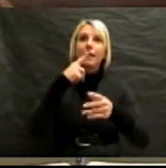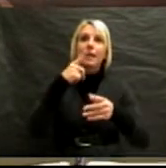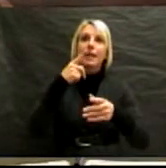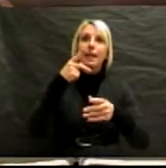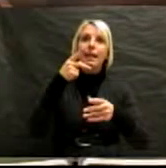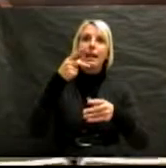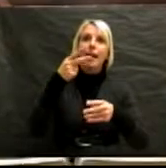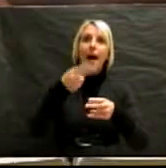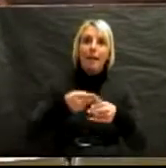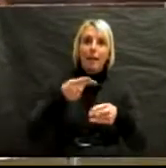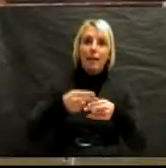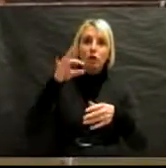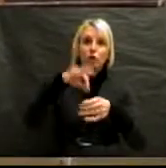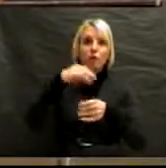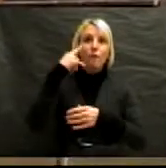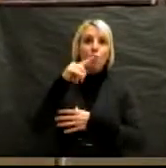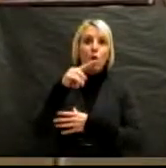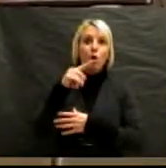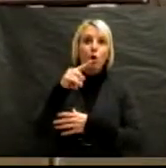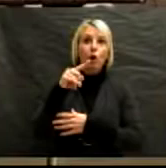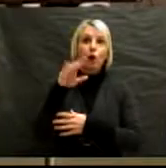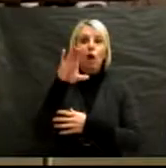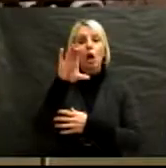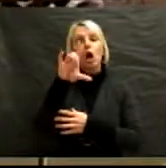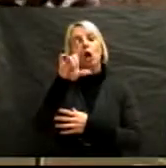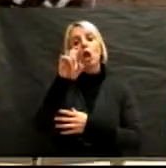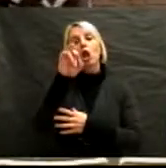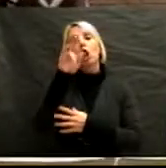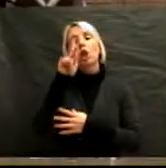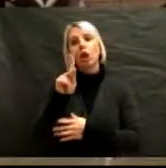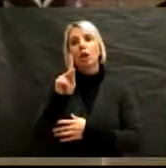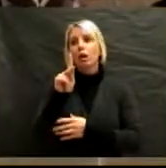for clerk. Can I nominate Howard?